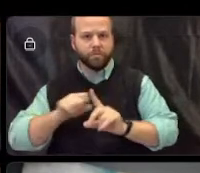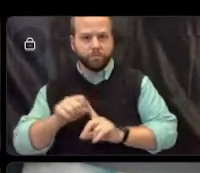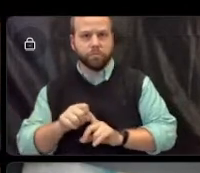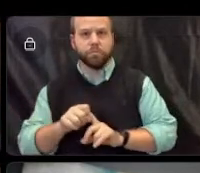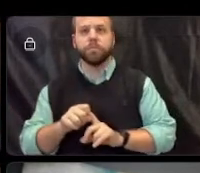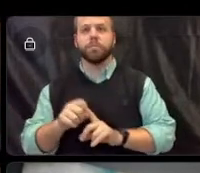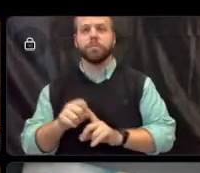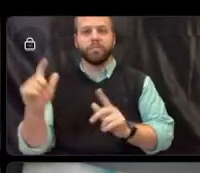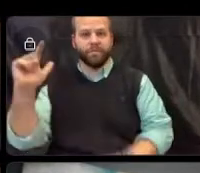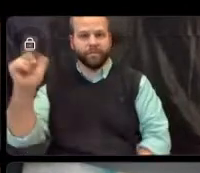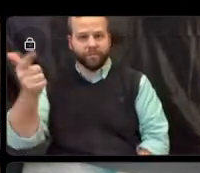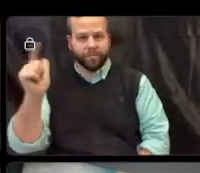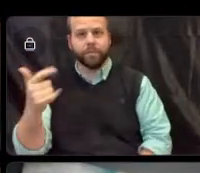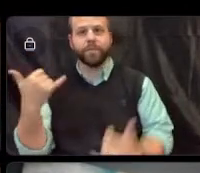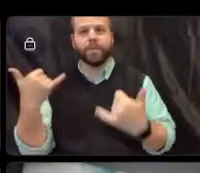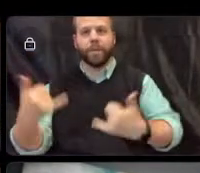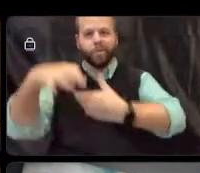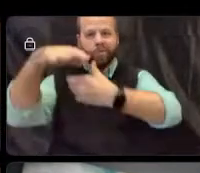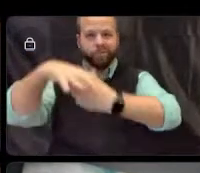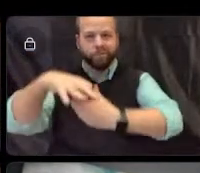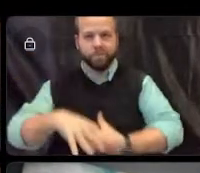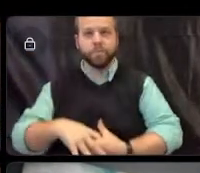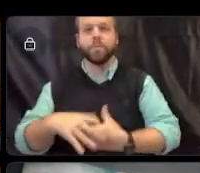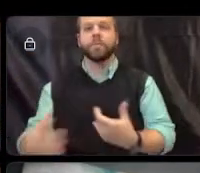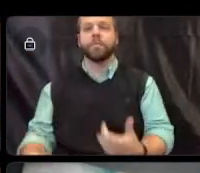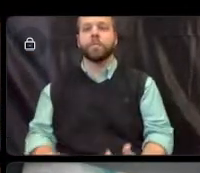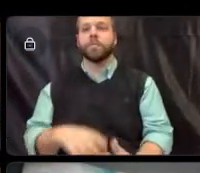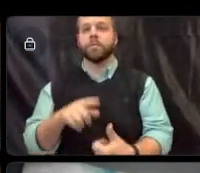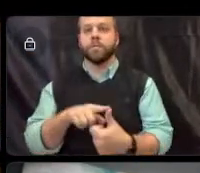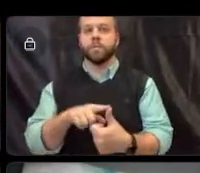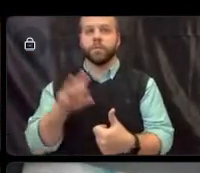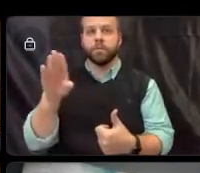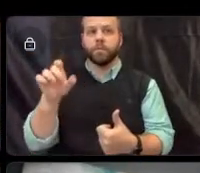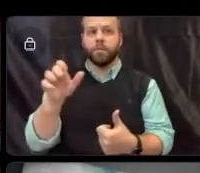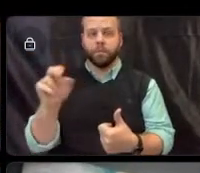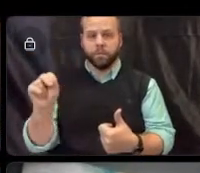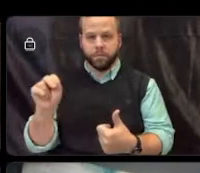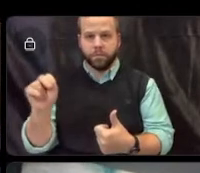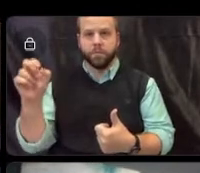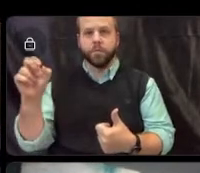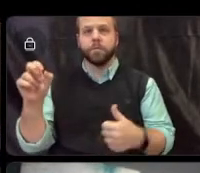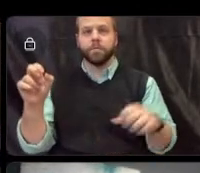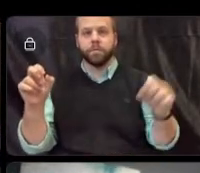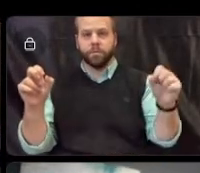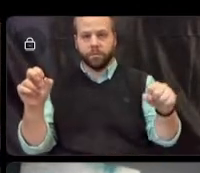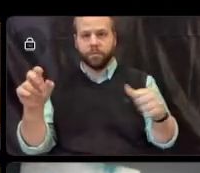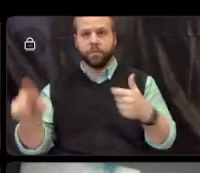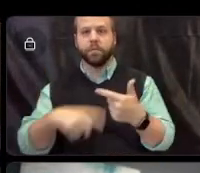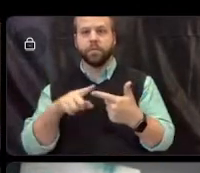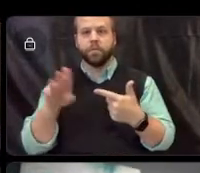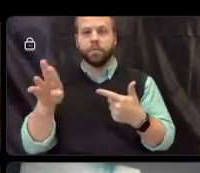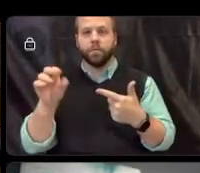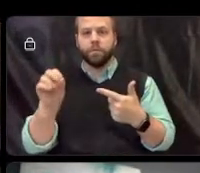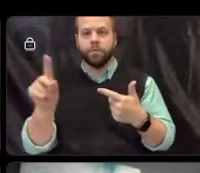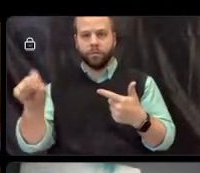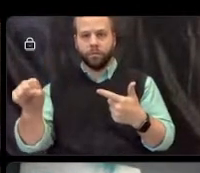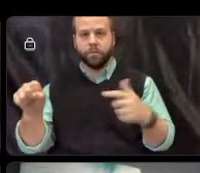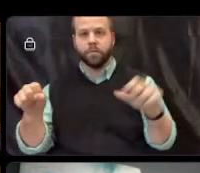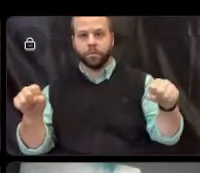It's a roll call vote. Bed, Yes. Brooks, Yes. Hart,